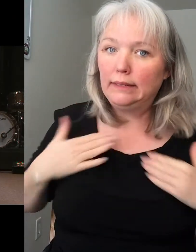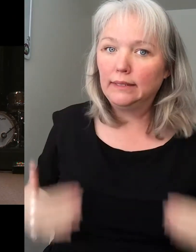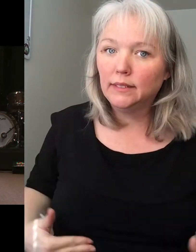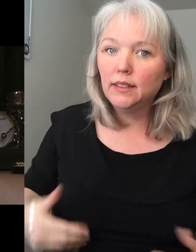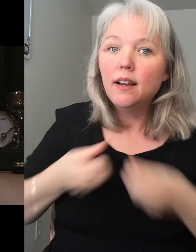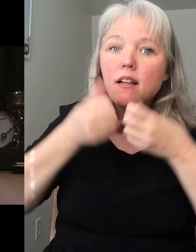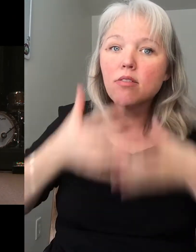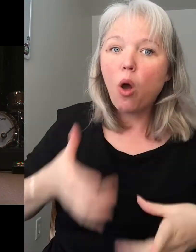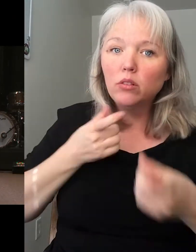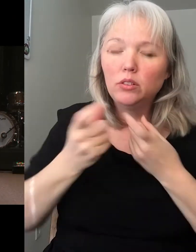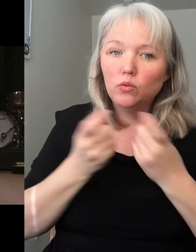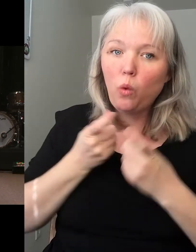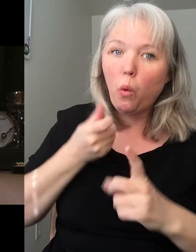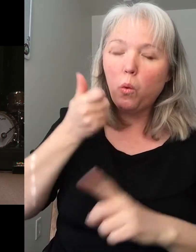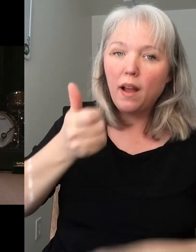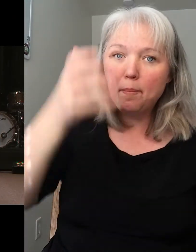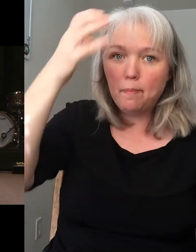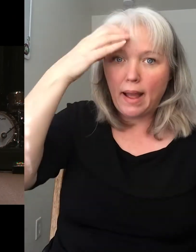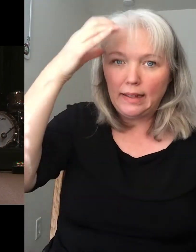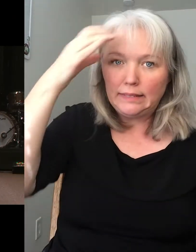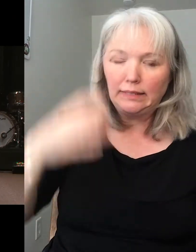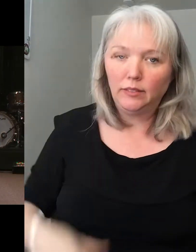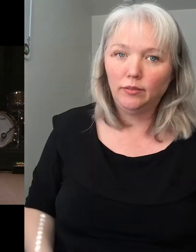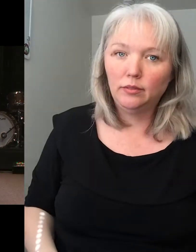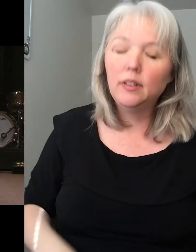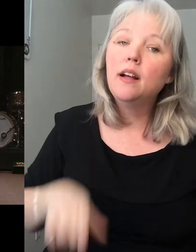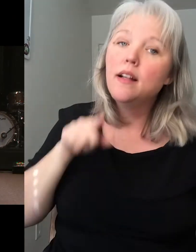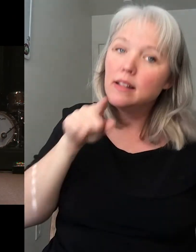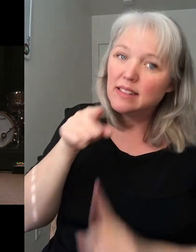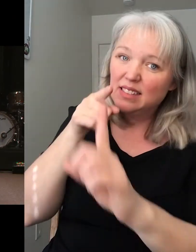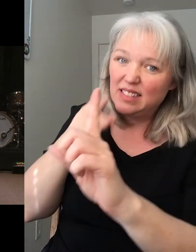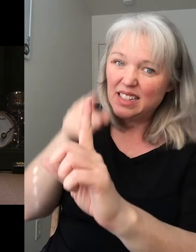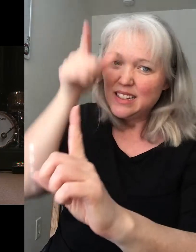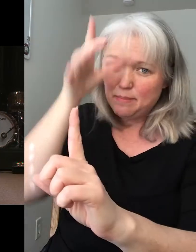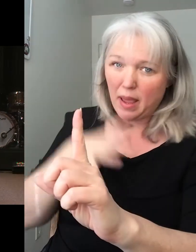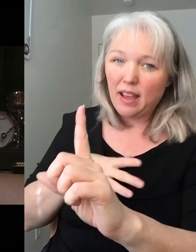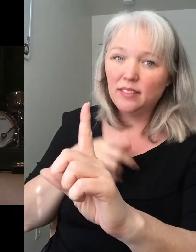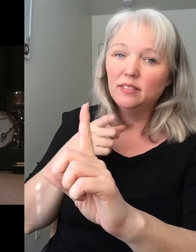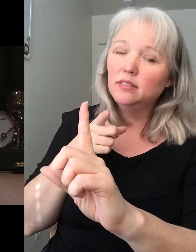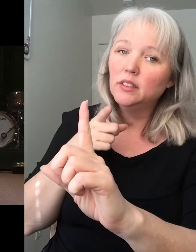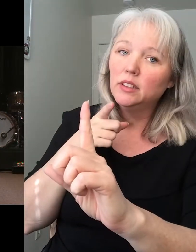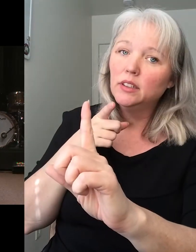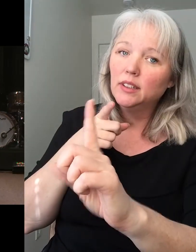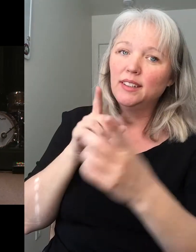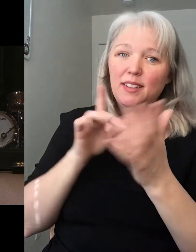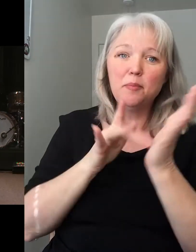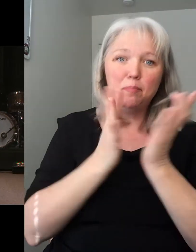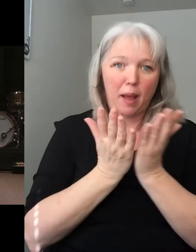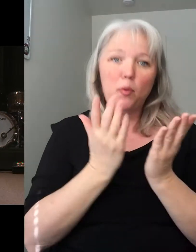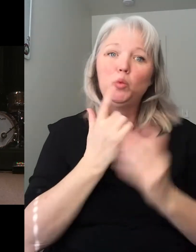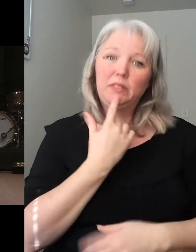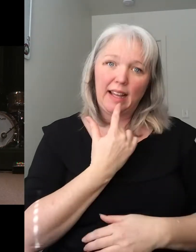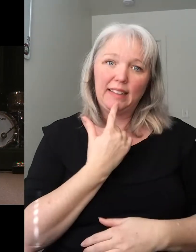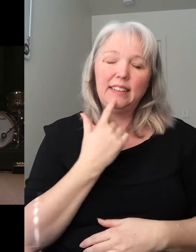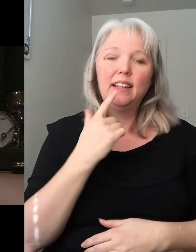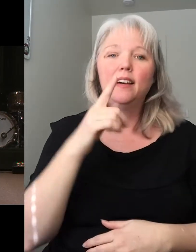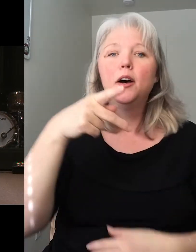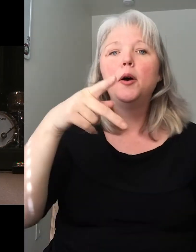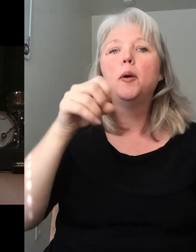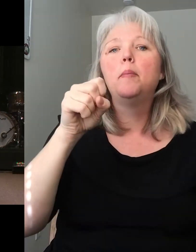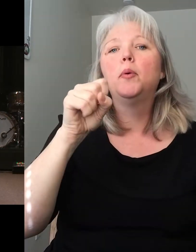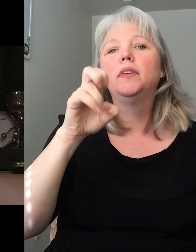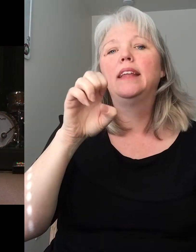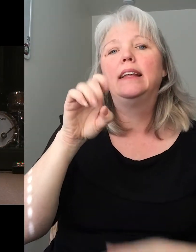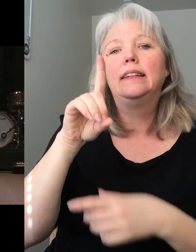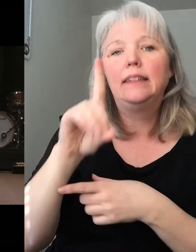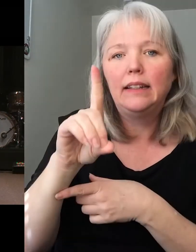body. He has lost control of his mind. This man is a man who is, what the Bible says,